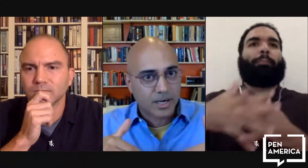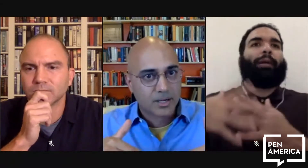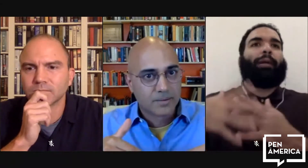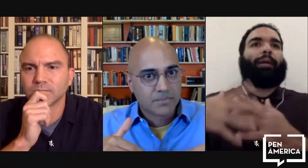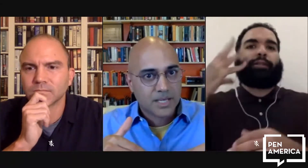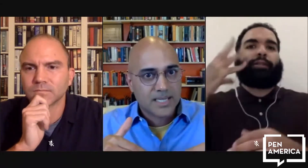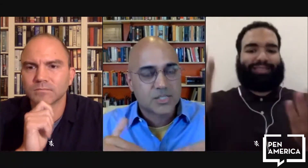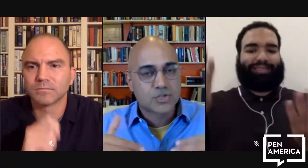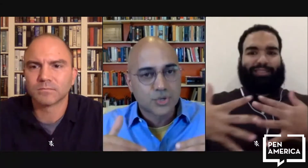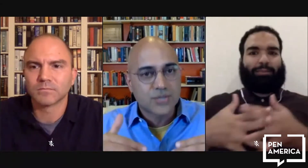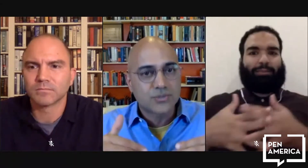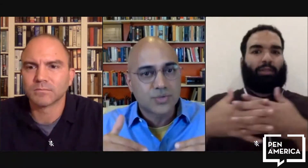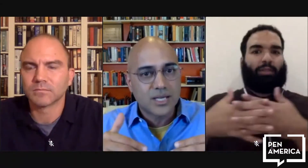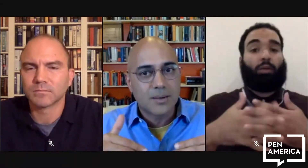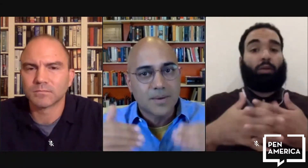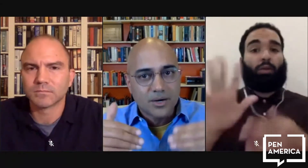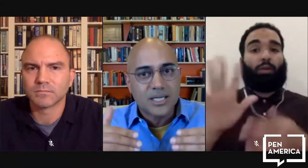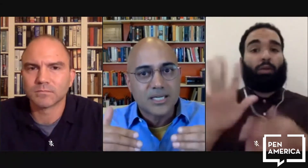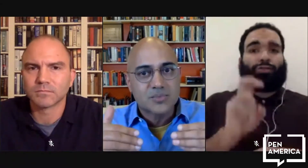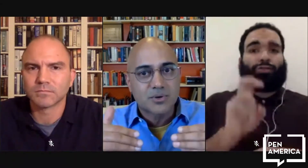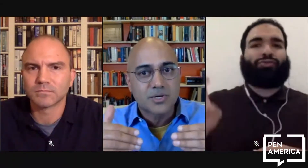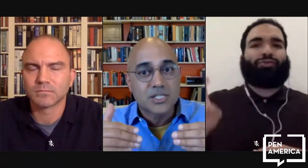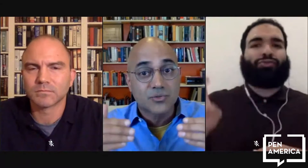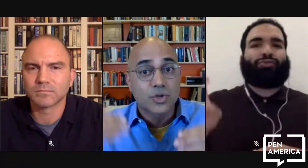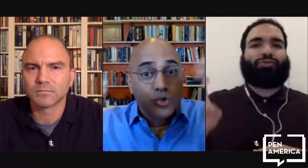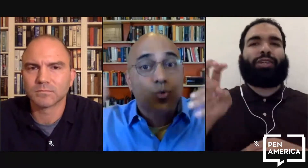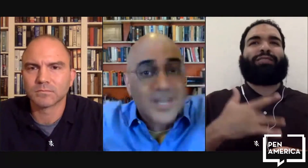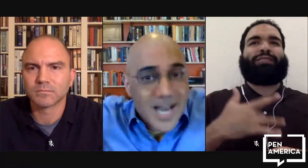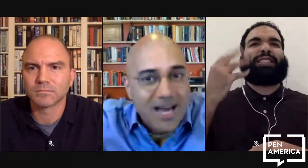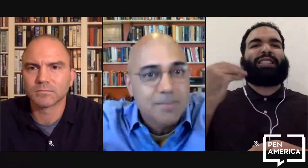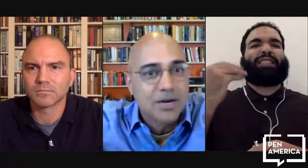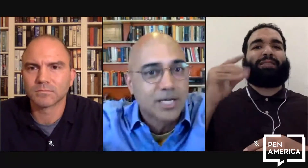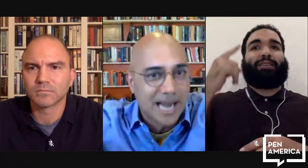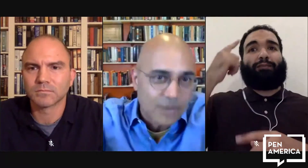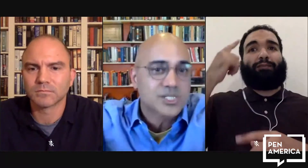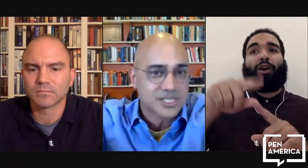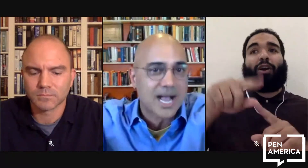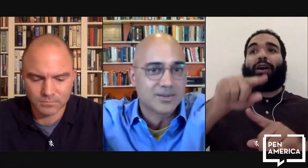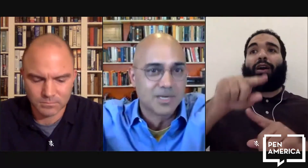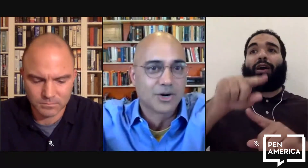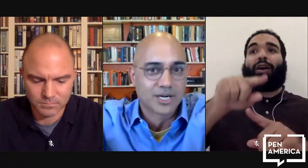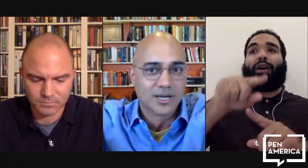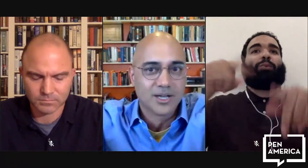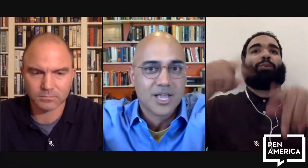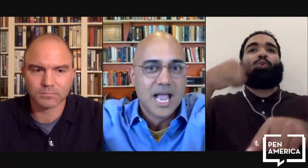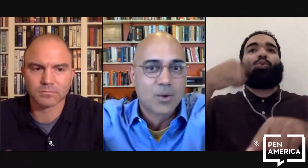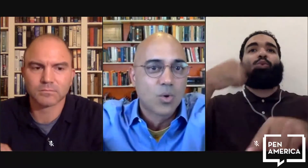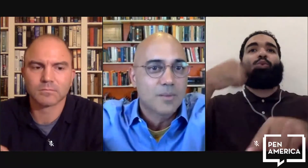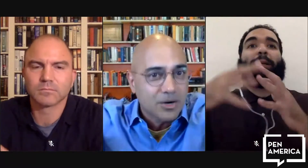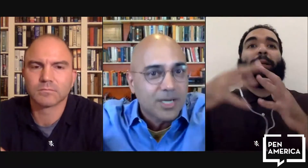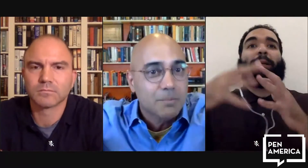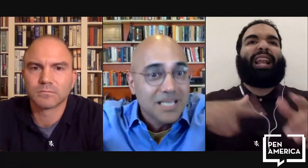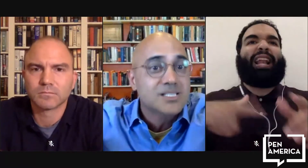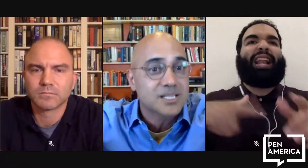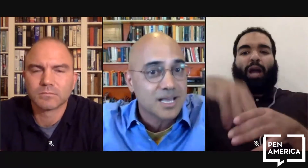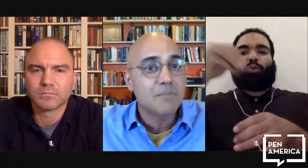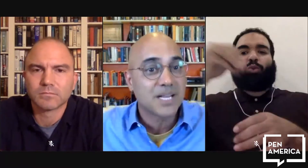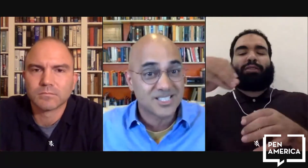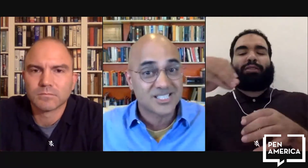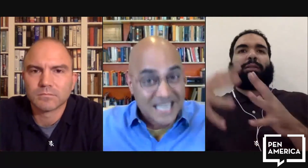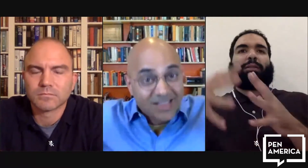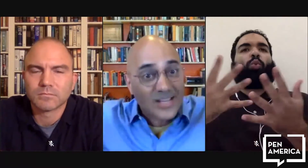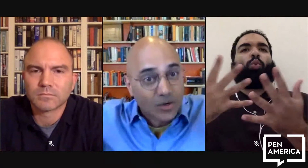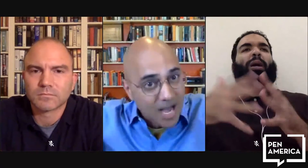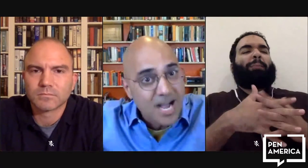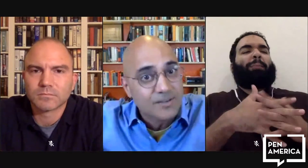America. It's a journey through the American experience for those who are not American outside America, and what America means to them because